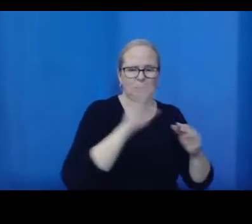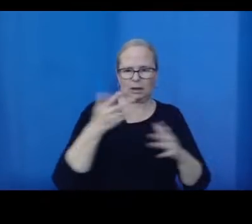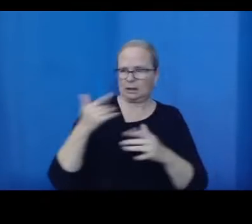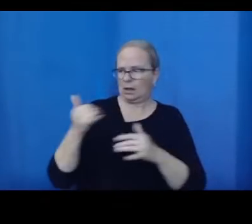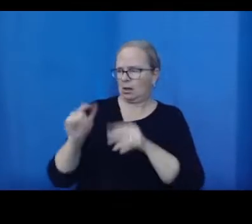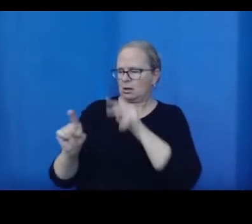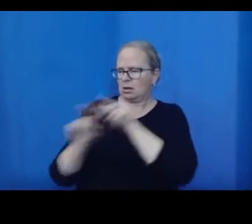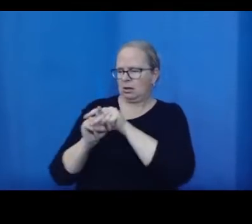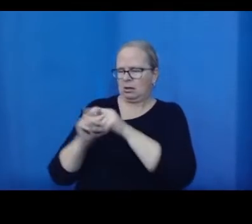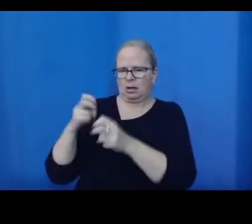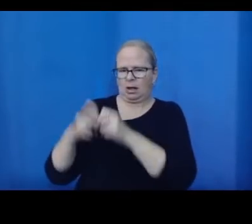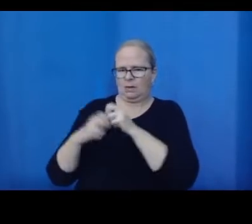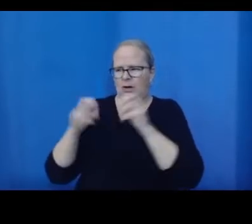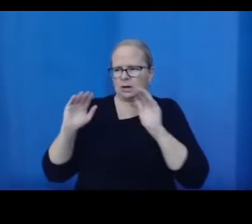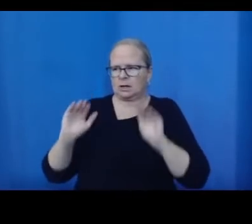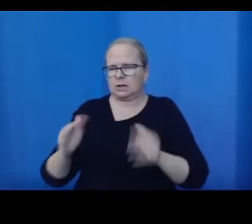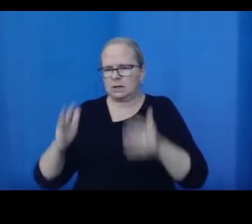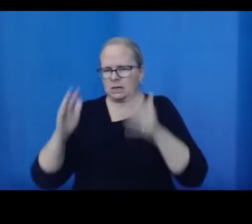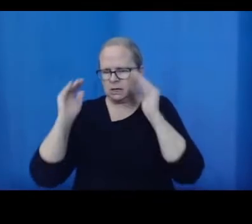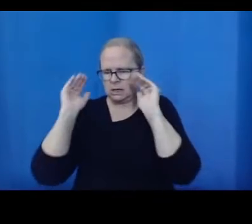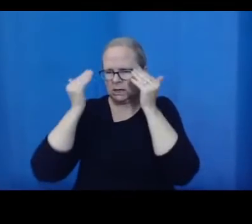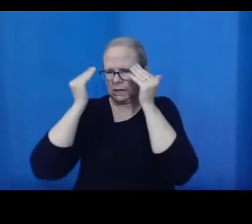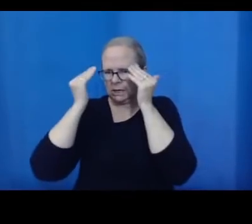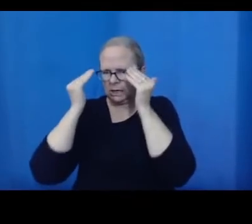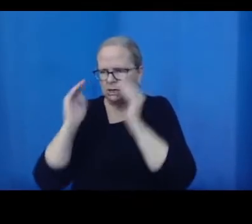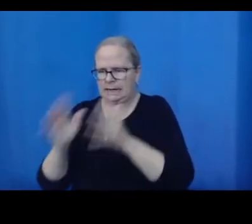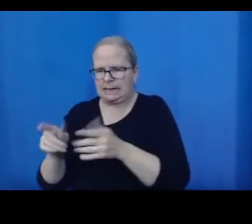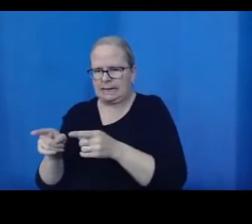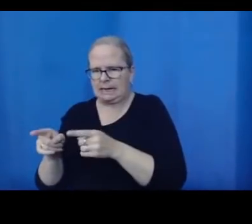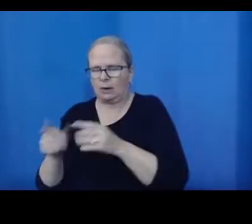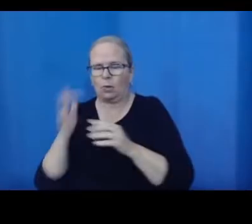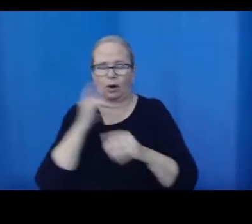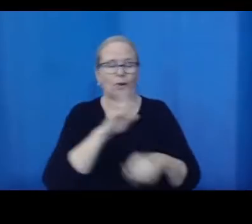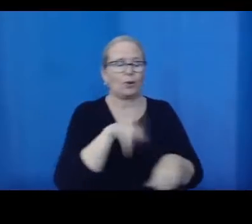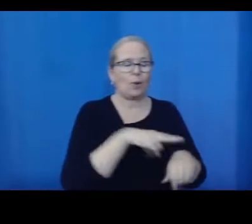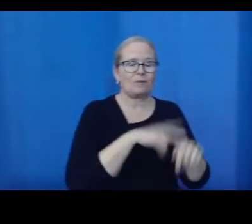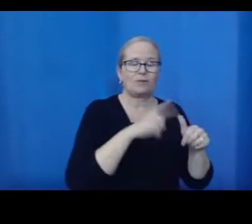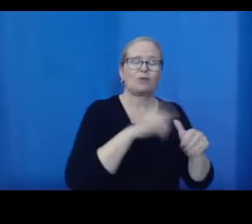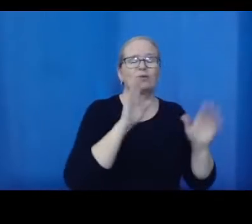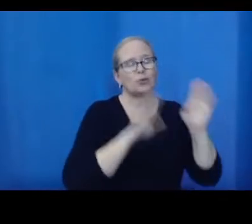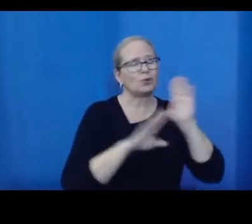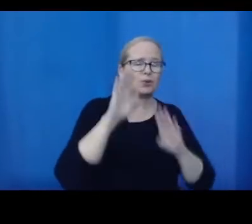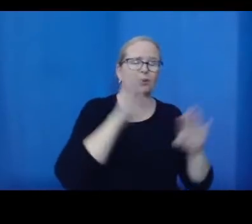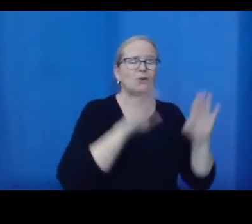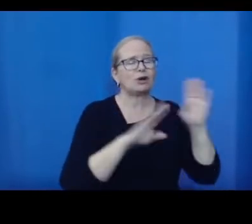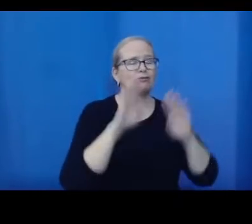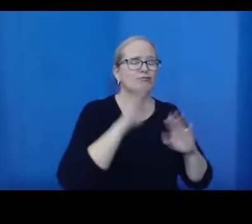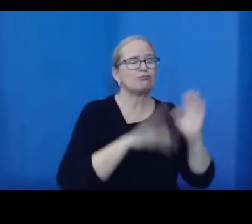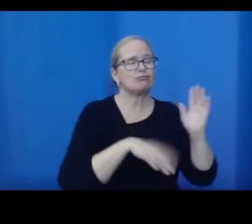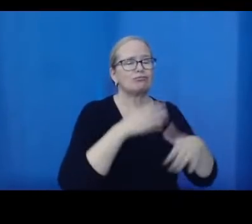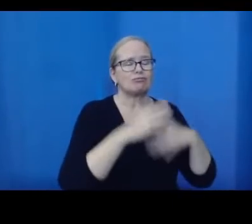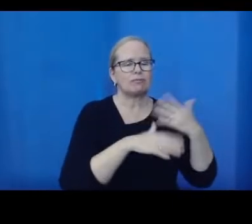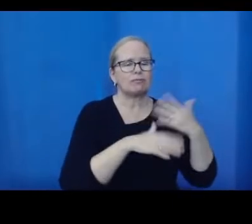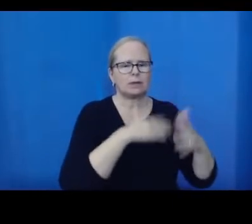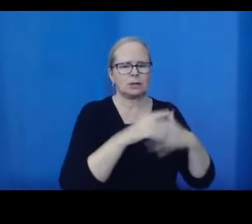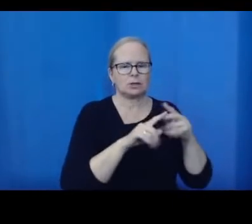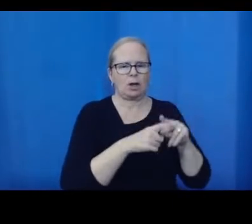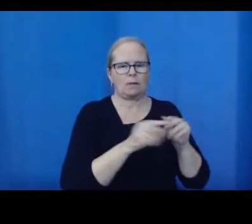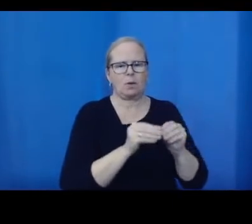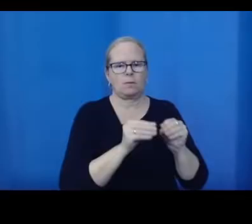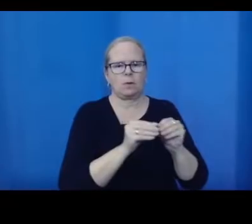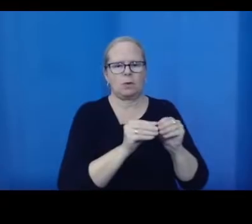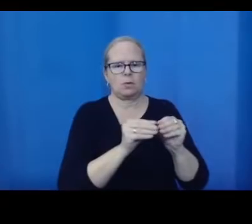and an end. With COVID, there hasn't really been an end. And so we've been having this drawn out. So if you aren't noticing